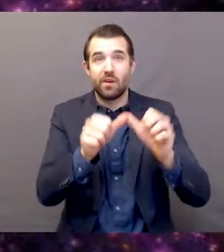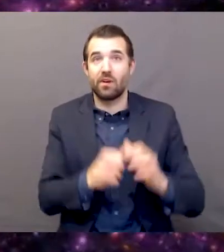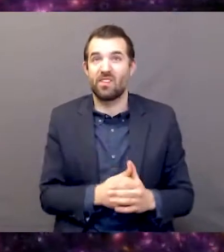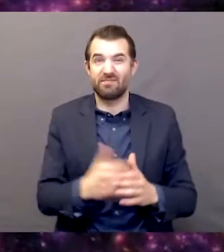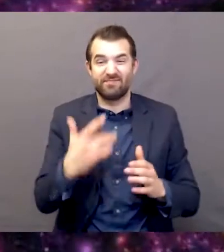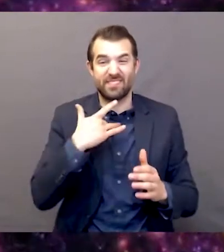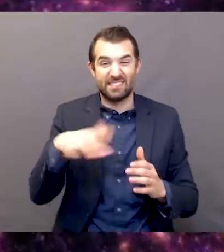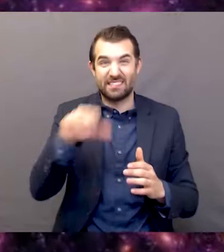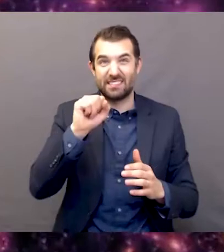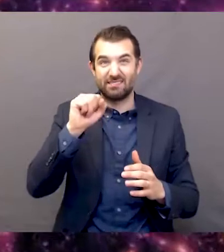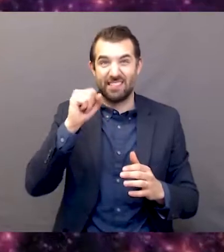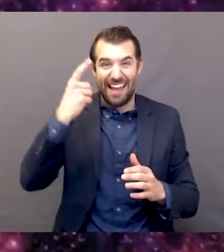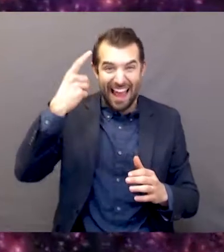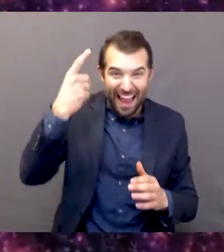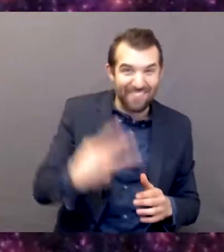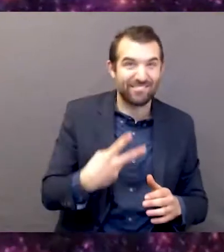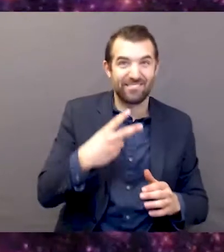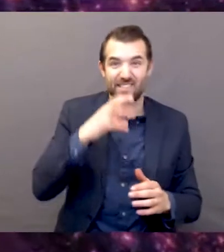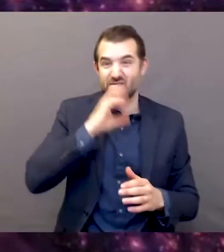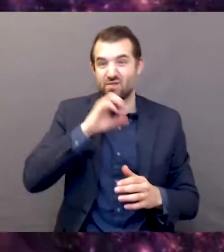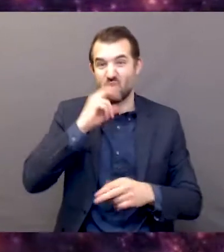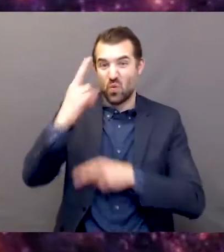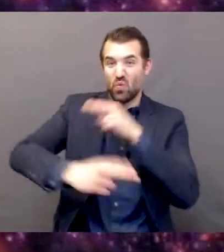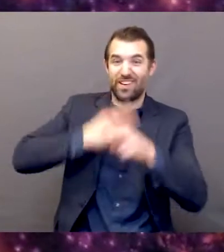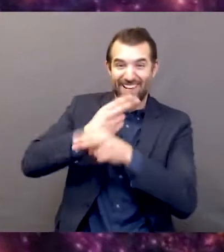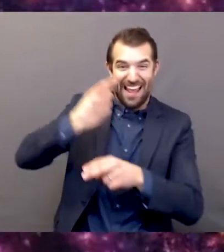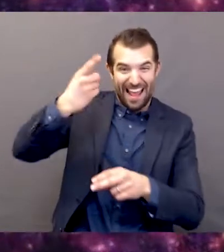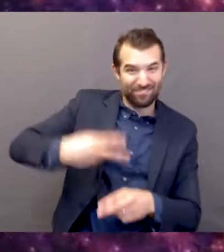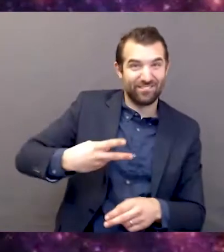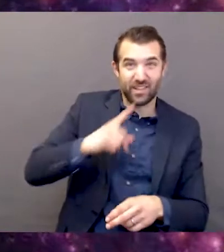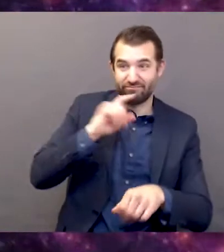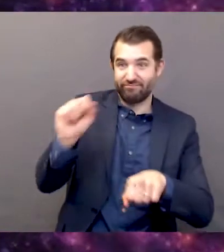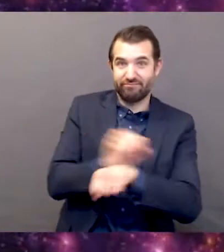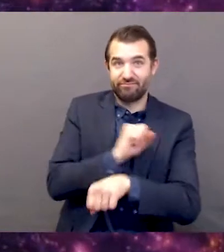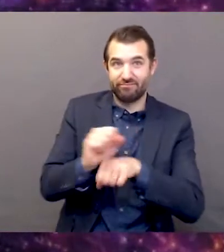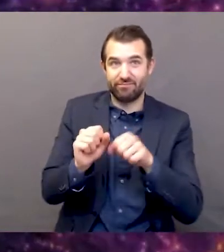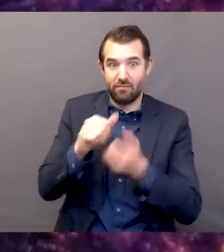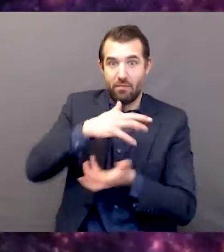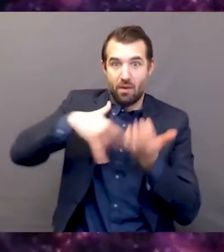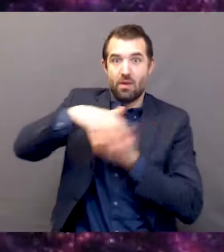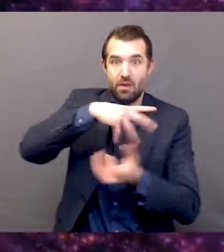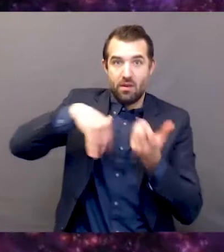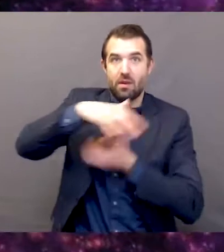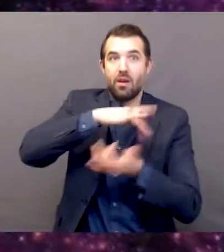half the age of the universe to collapse. This process is the one you see in the schematic drawing. These cross-sectional drawings are described as